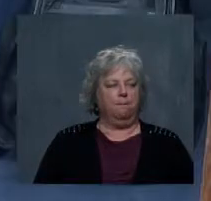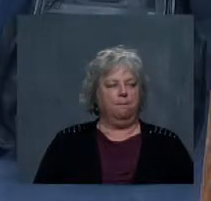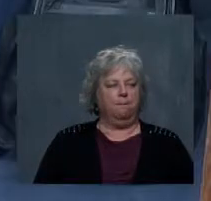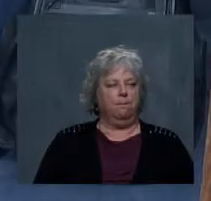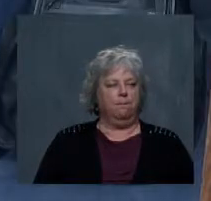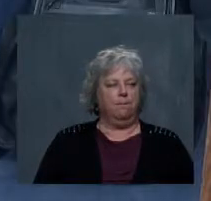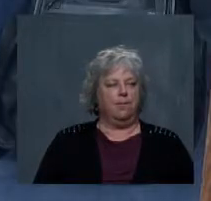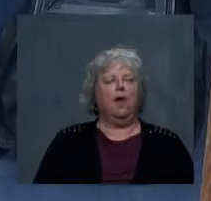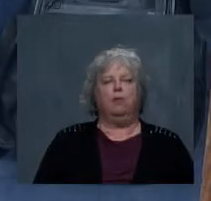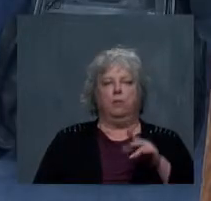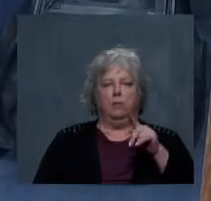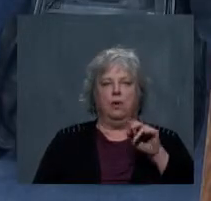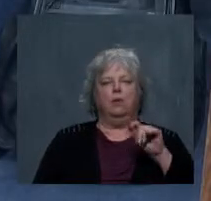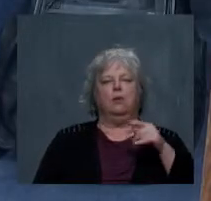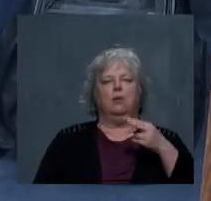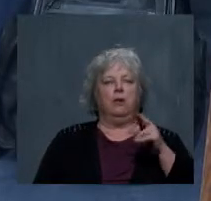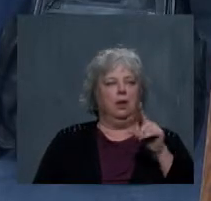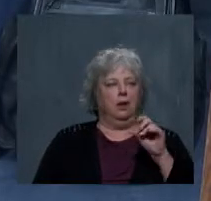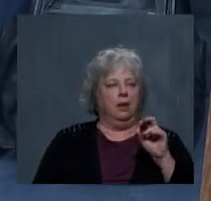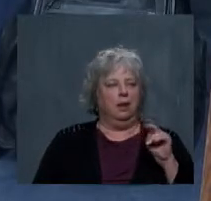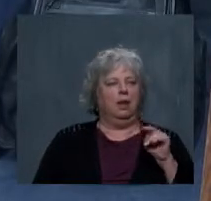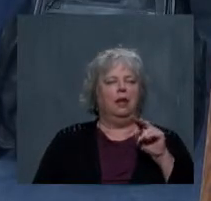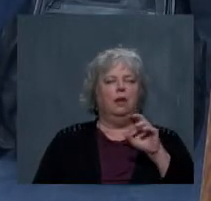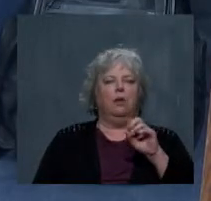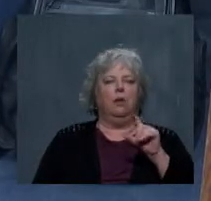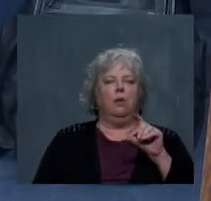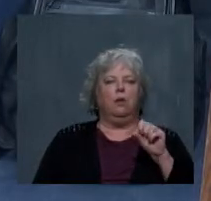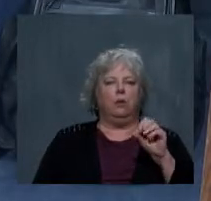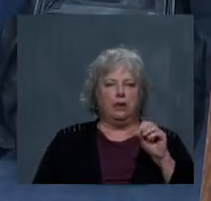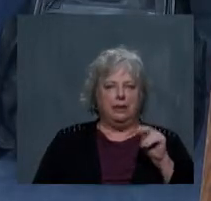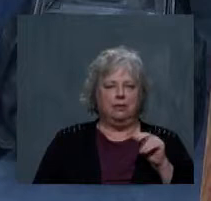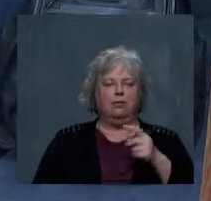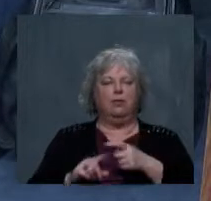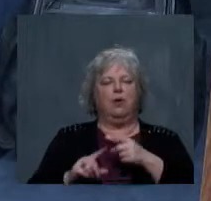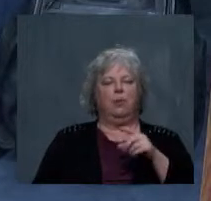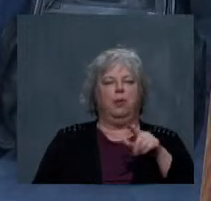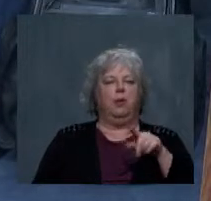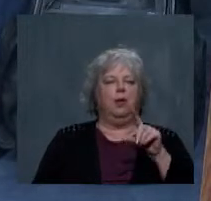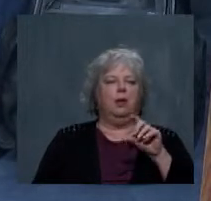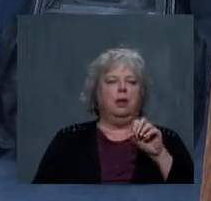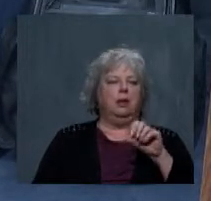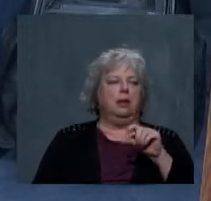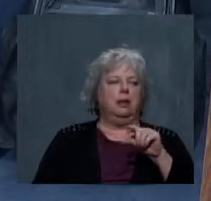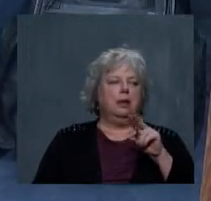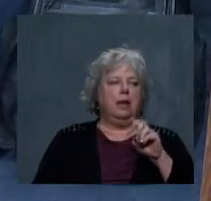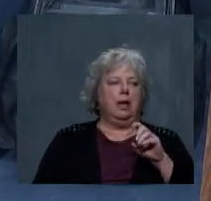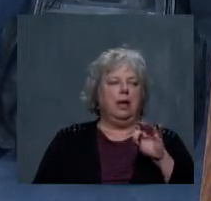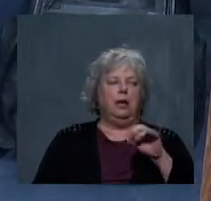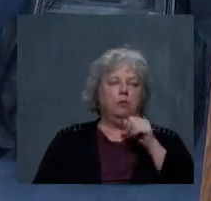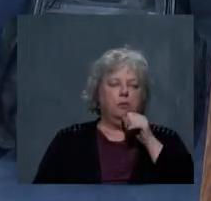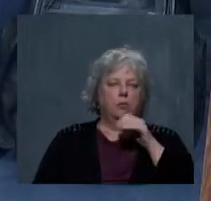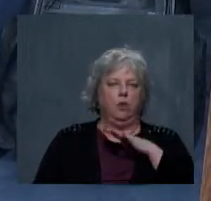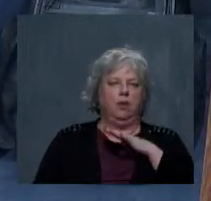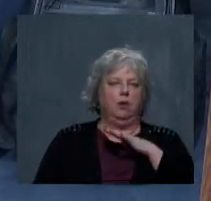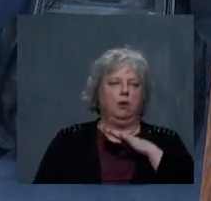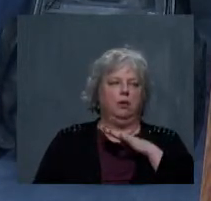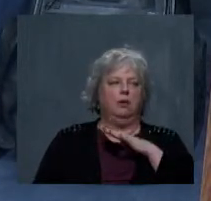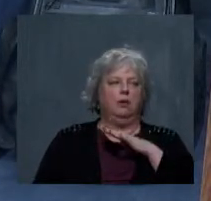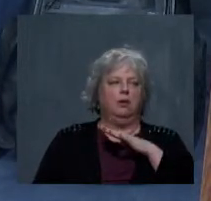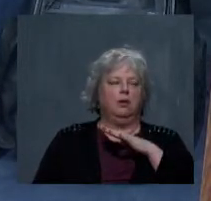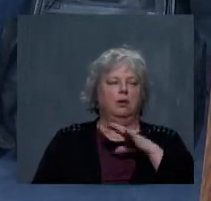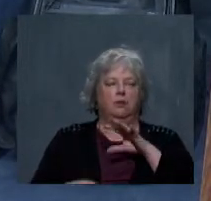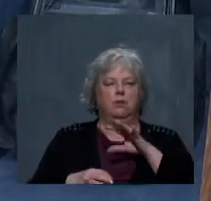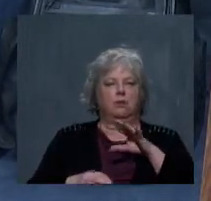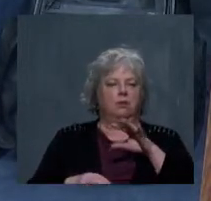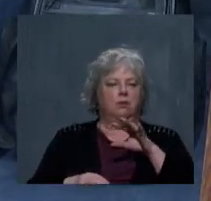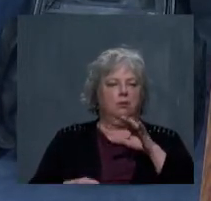Kathleen Olson, representing the League of Women Voters of Pulaski County. And this evening, there were a number